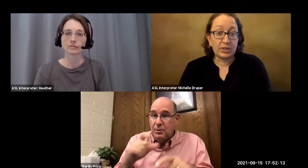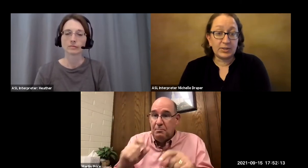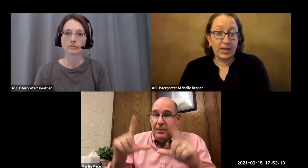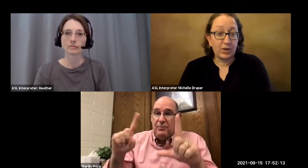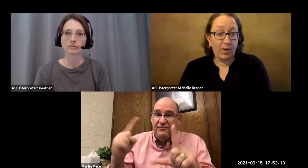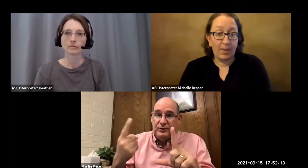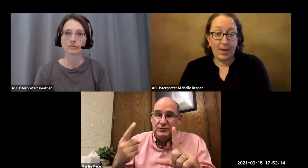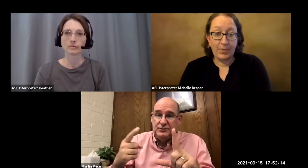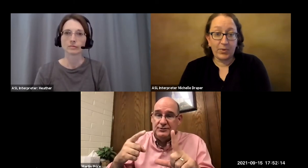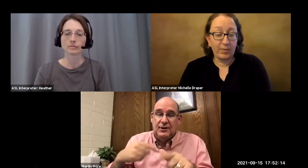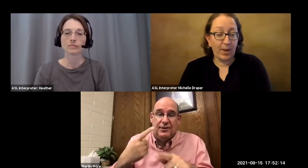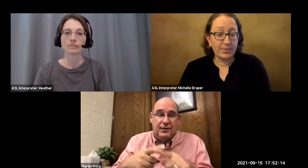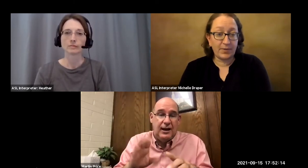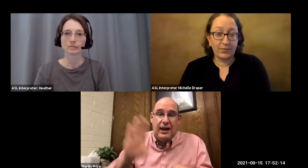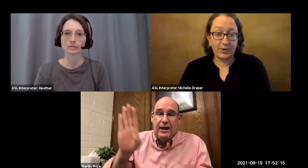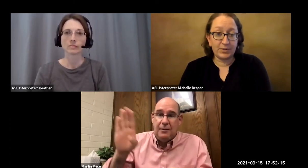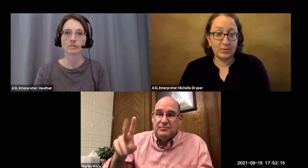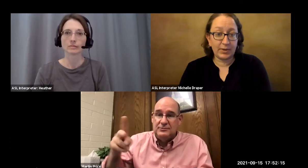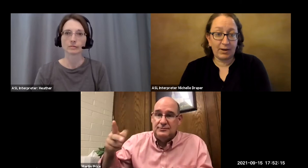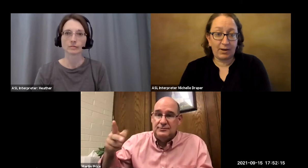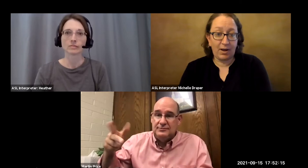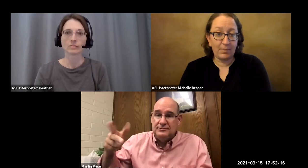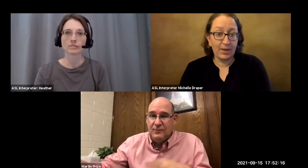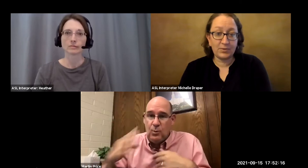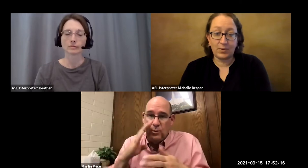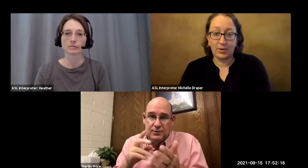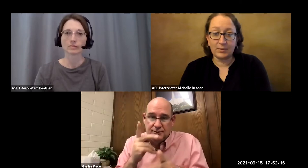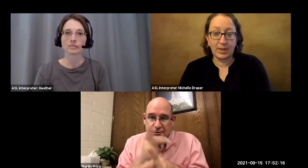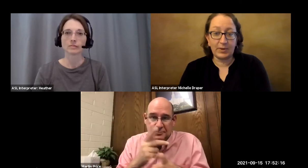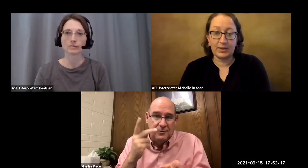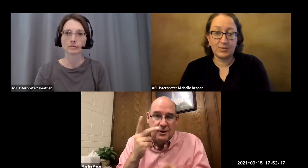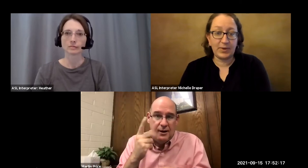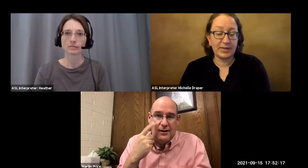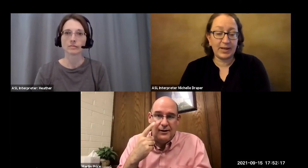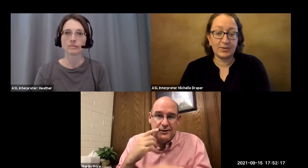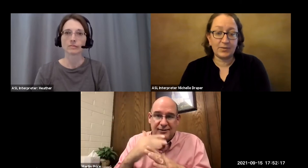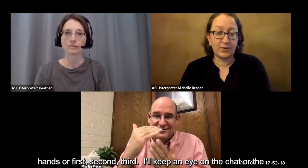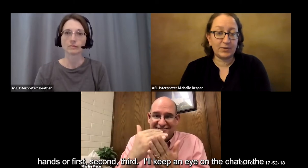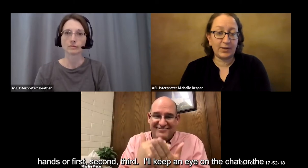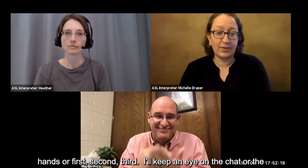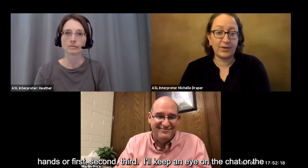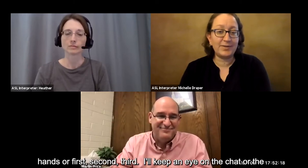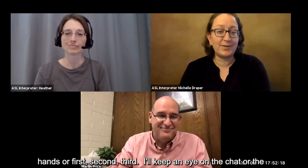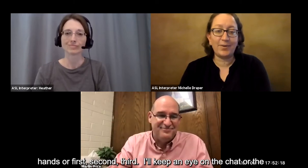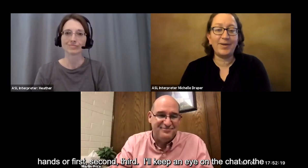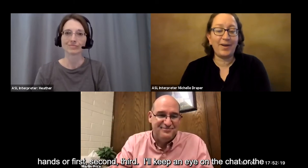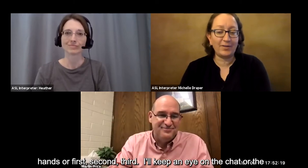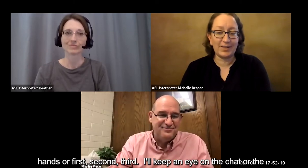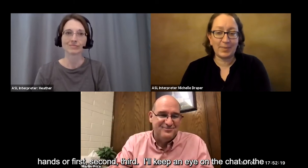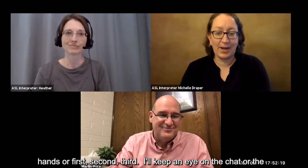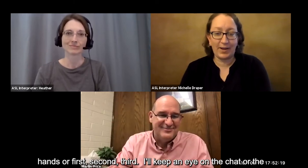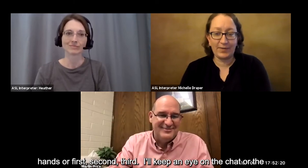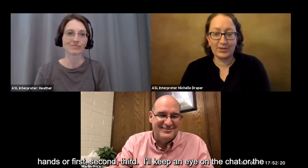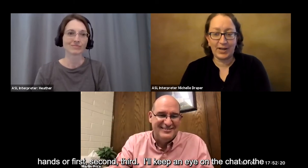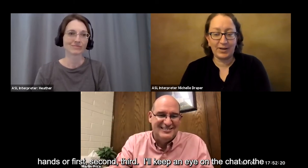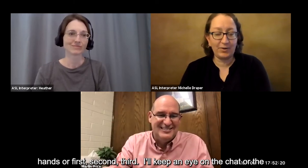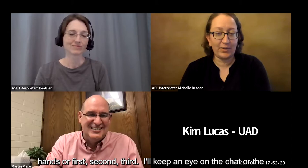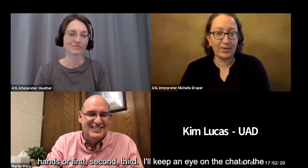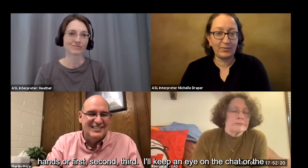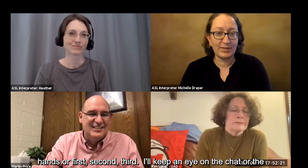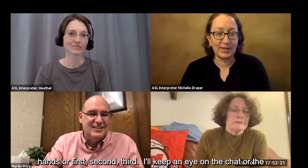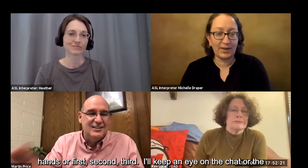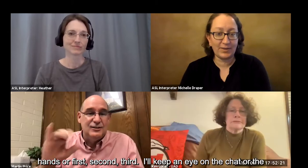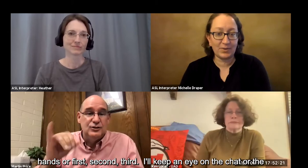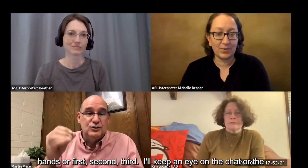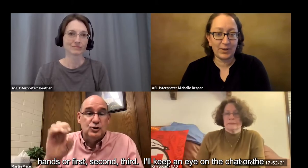I will just let you pop up. Whoever pops up first will get a comment, or then we can just raise hands, or first, second, third. So I'll just keep an eye on the chat here